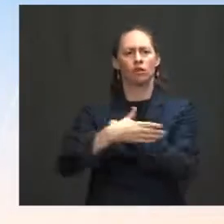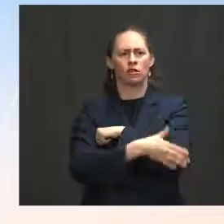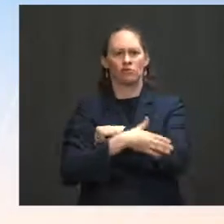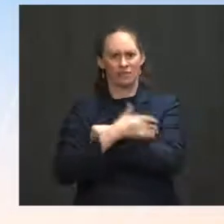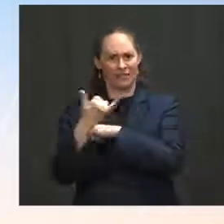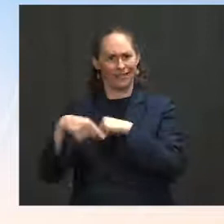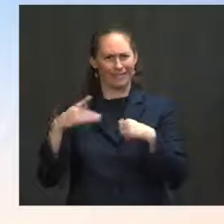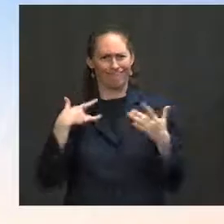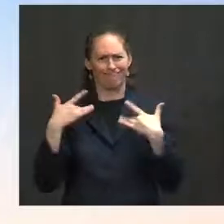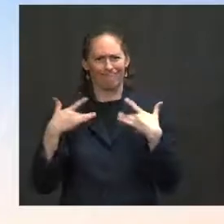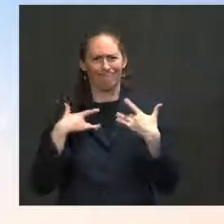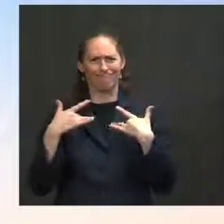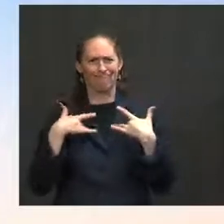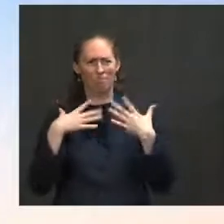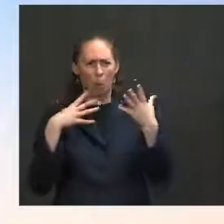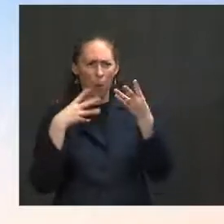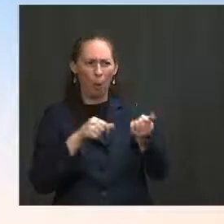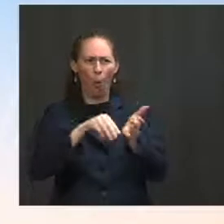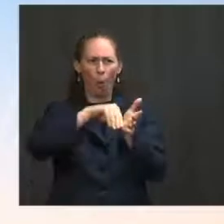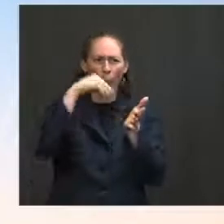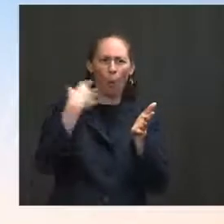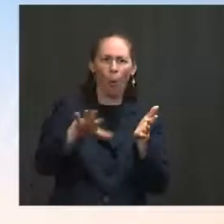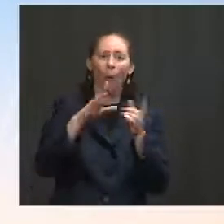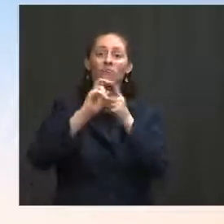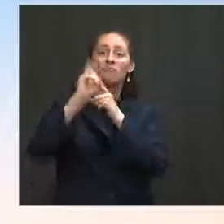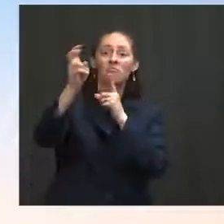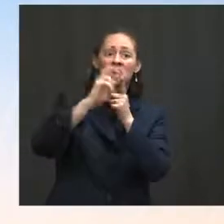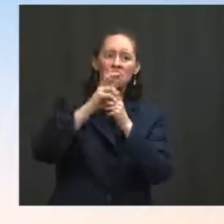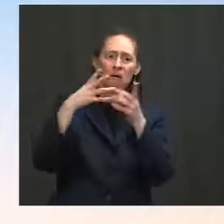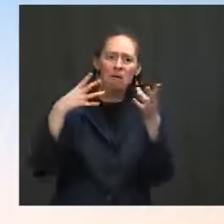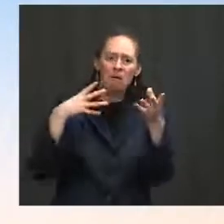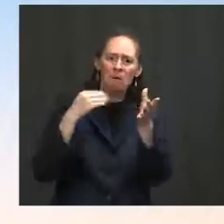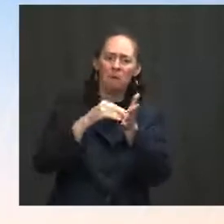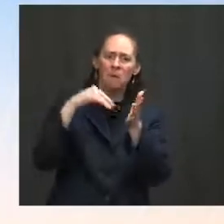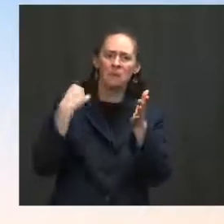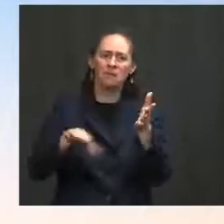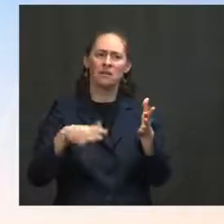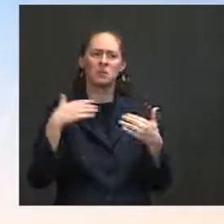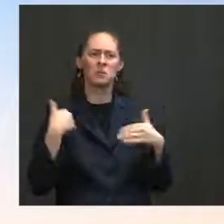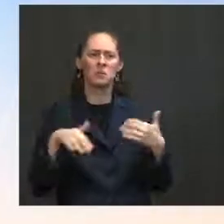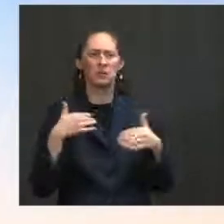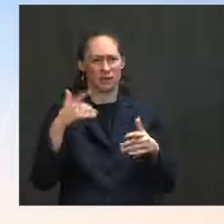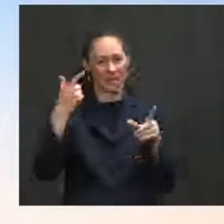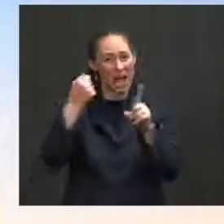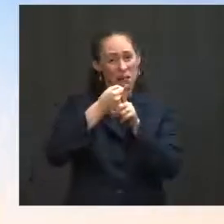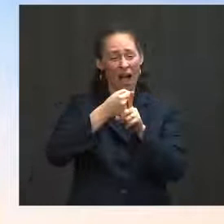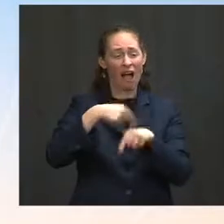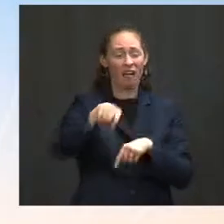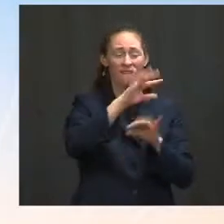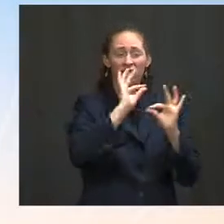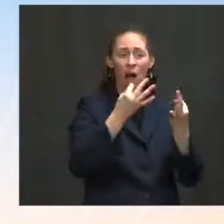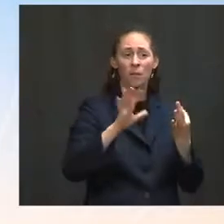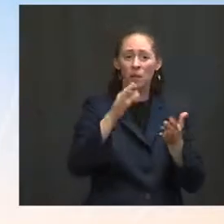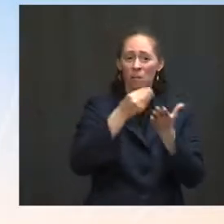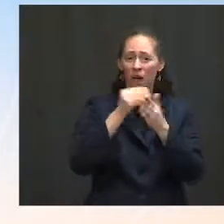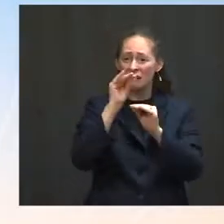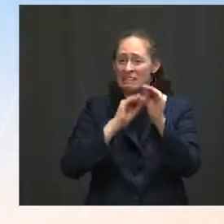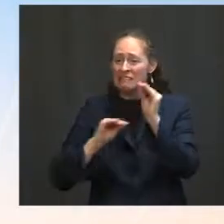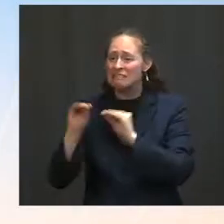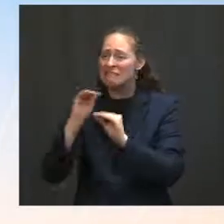it costs to get to work every day, how it's really impacting their family budgets? Well, first I would say